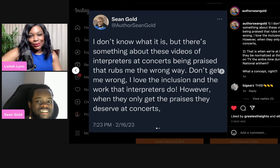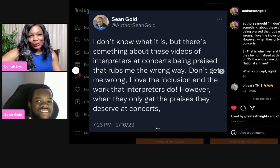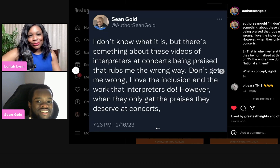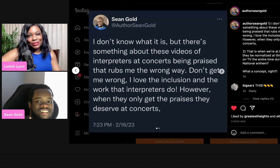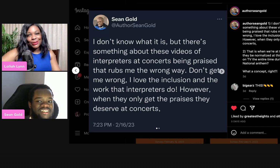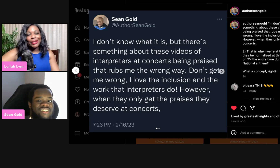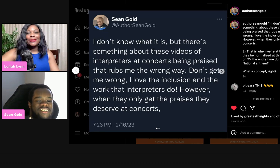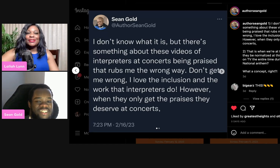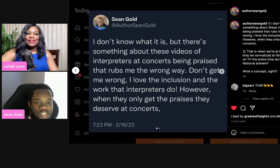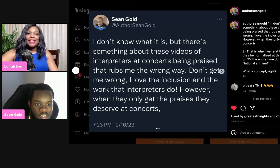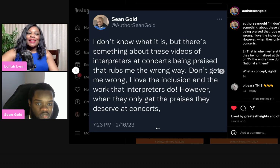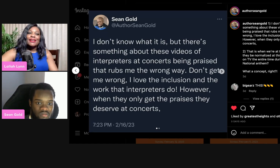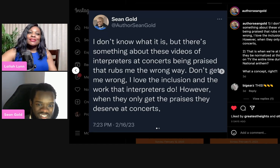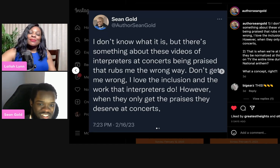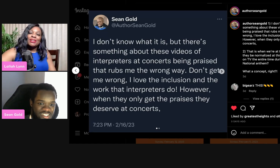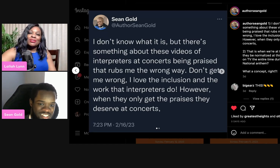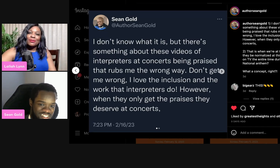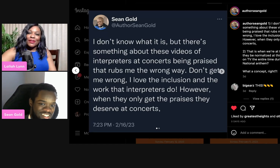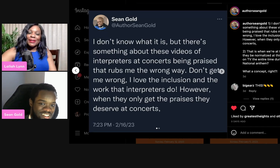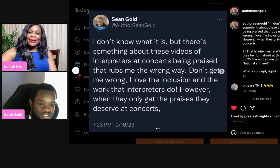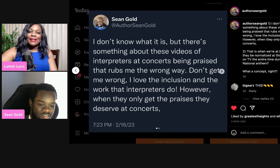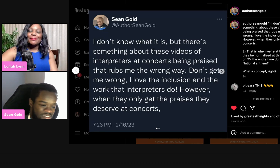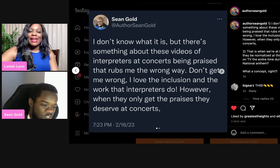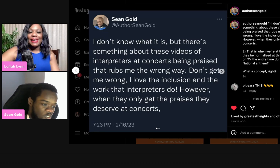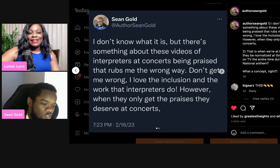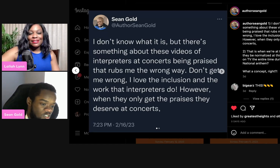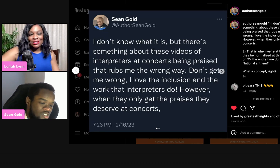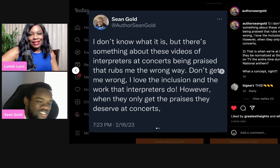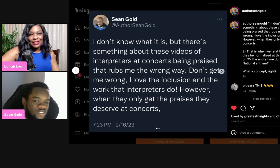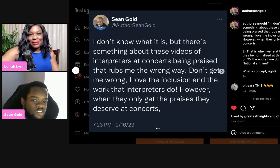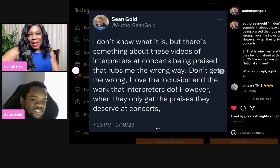SEAN Gold, GOLD. So make sure you follow him